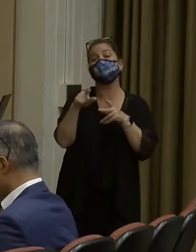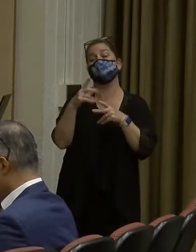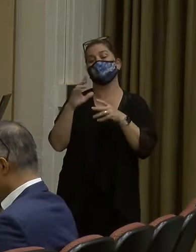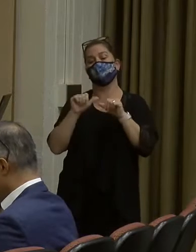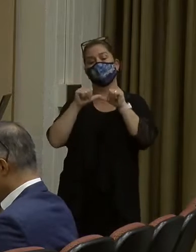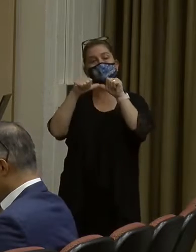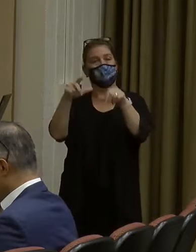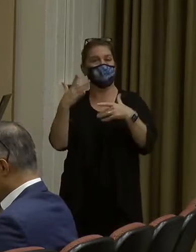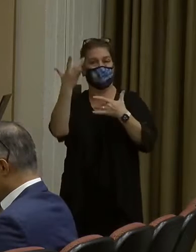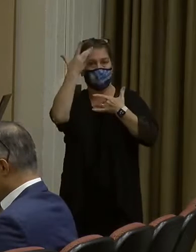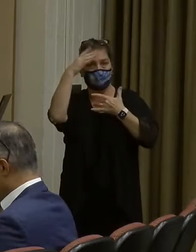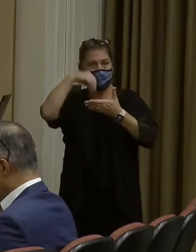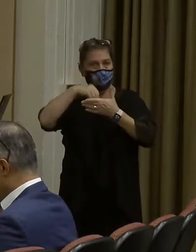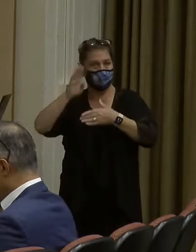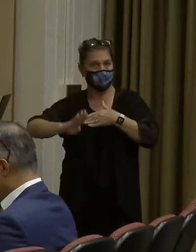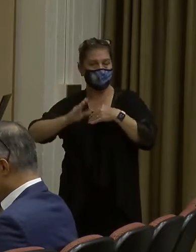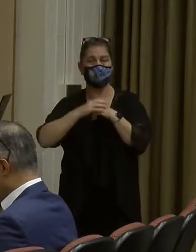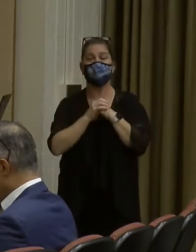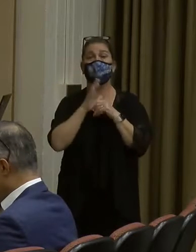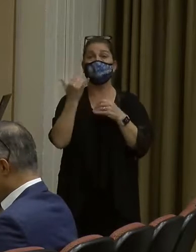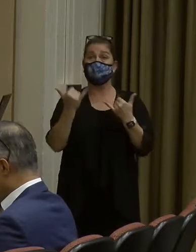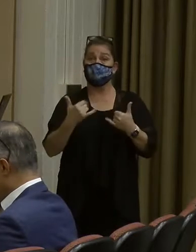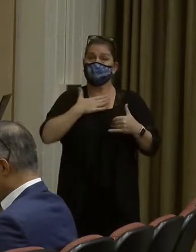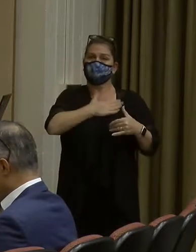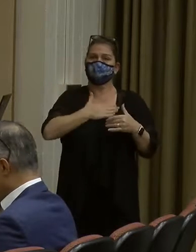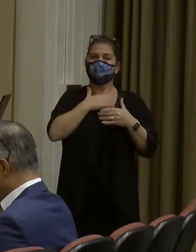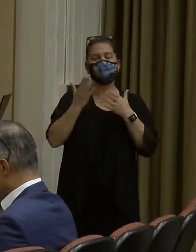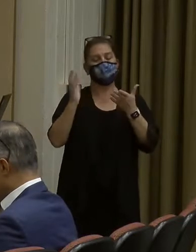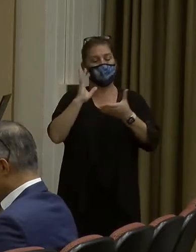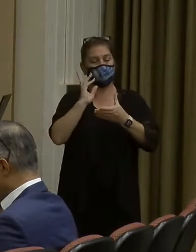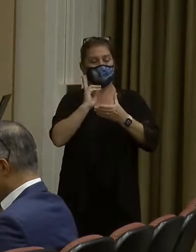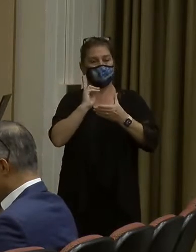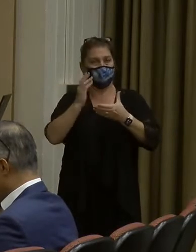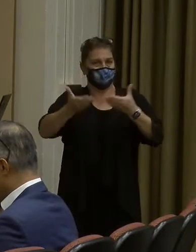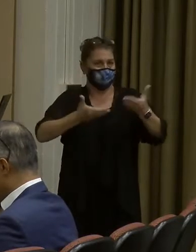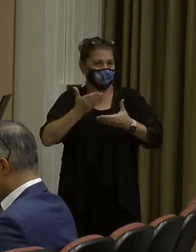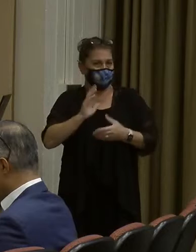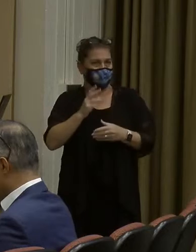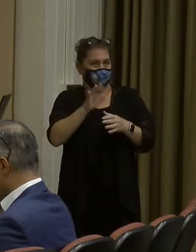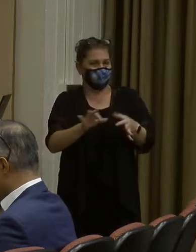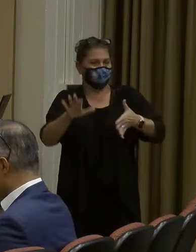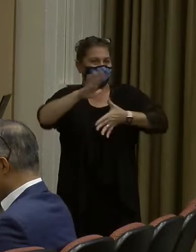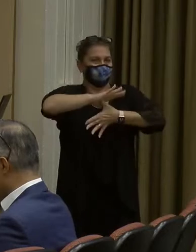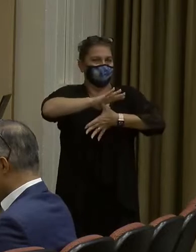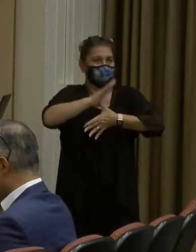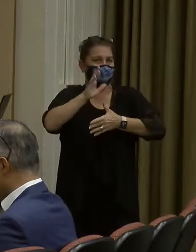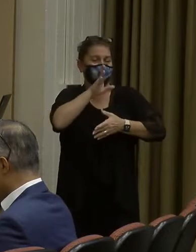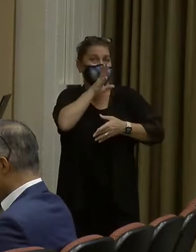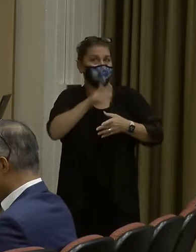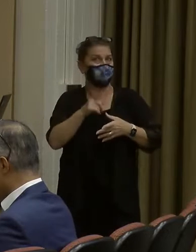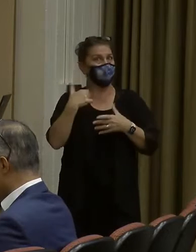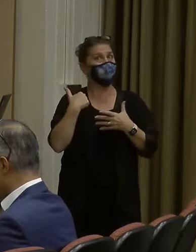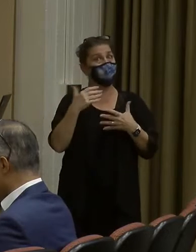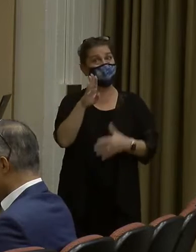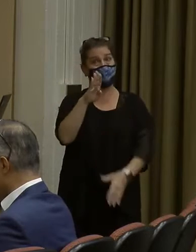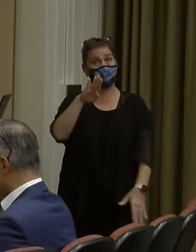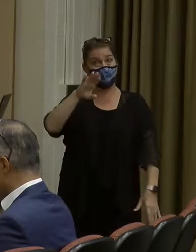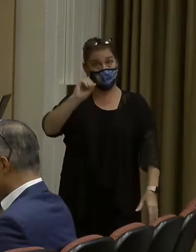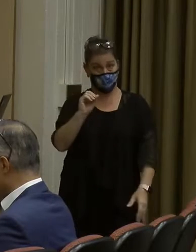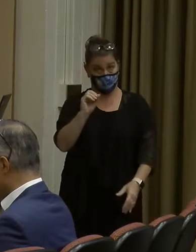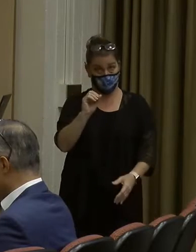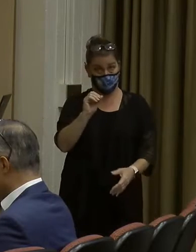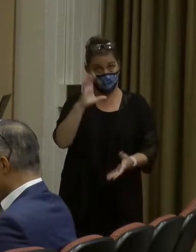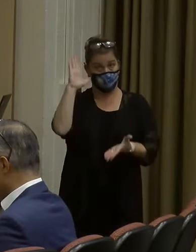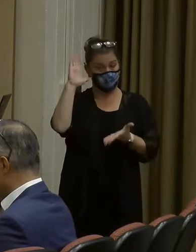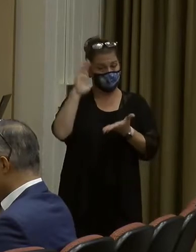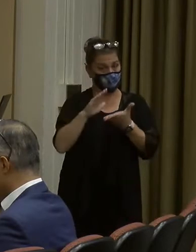Brooklyn. And now it's my pleasure to introduce our keynote speaker. I have to say that he has quite the bio, so I've had to